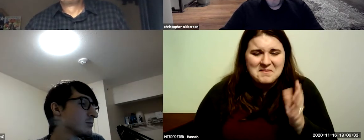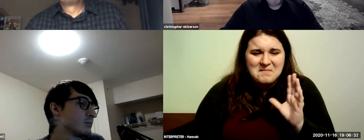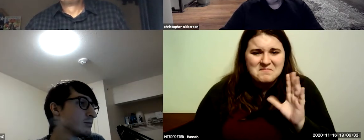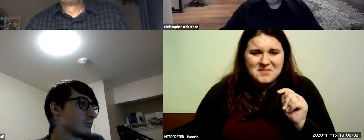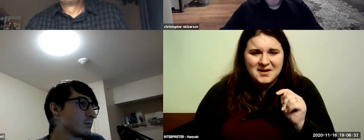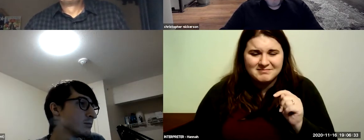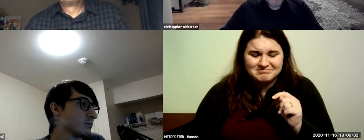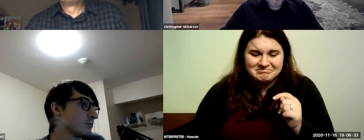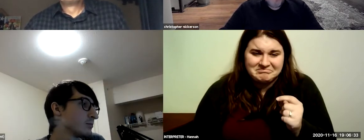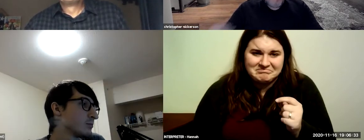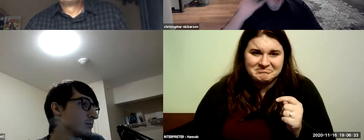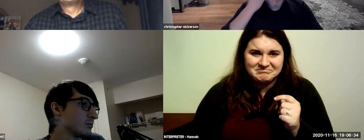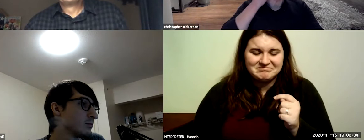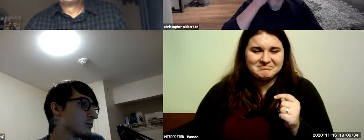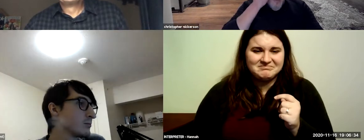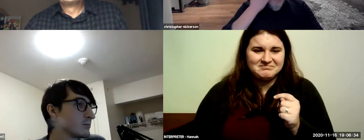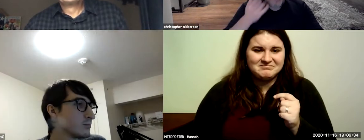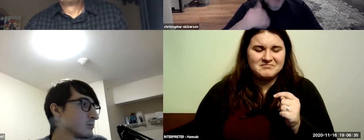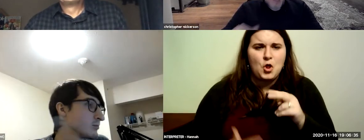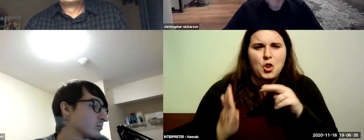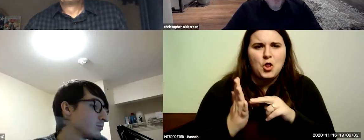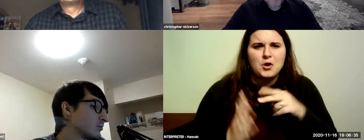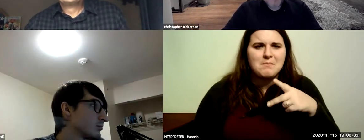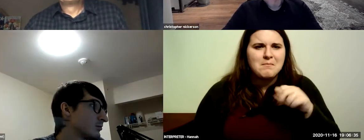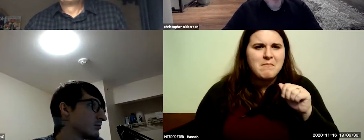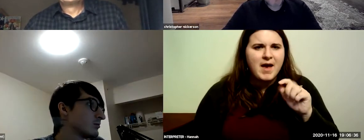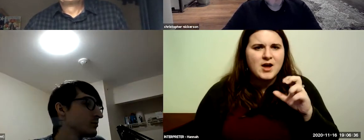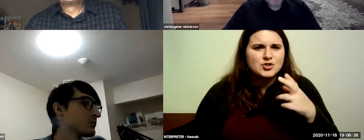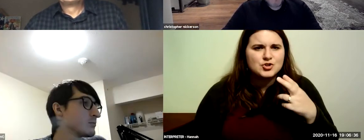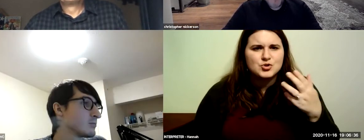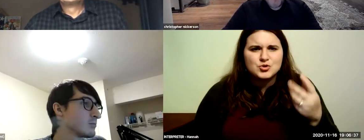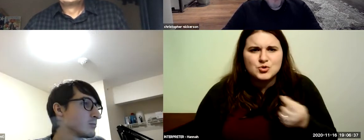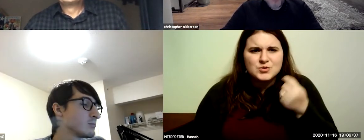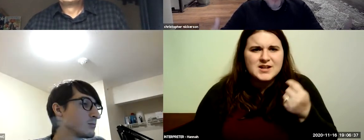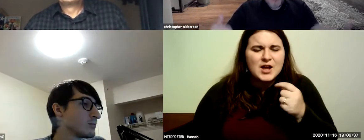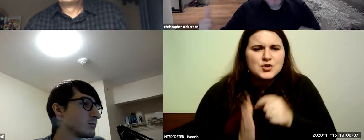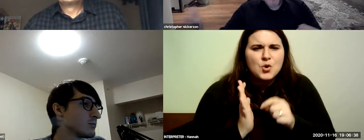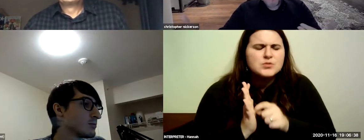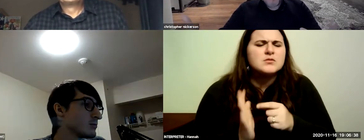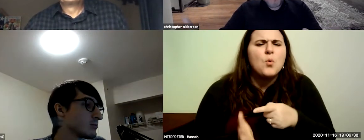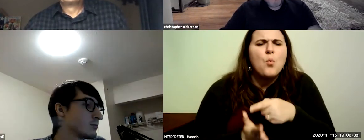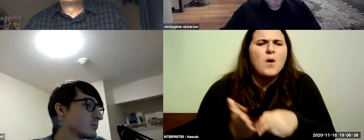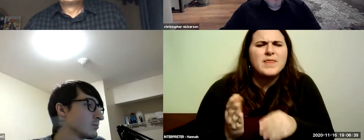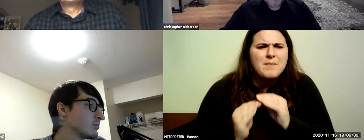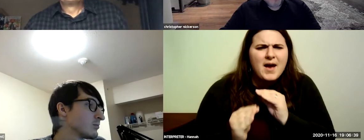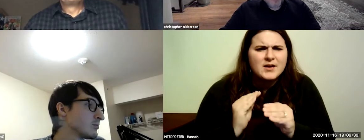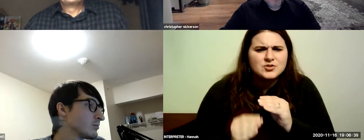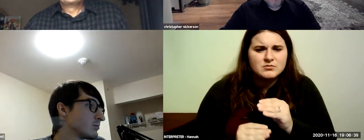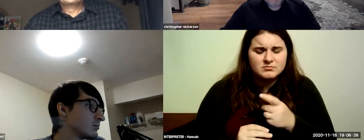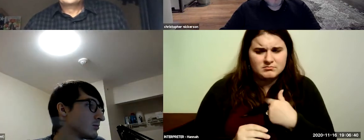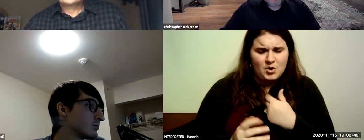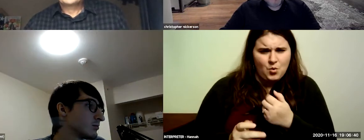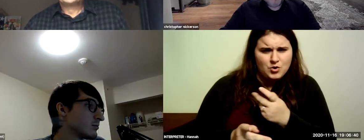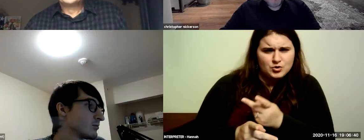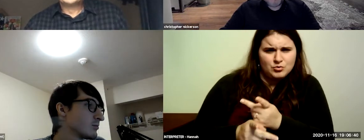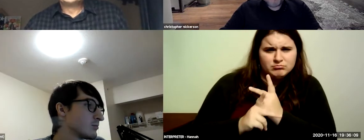know, looking at the patch Tuesday notes and saying, all right, what do they patch? And is there something in there that I want to like try and